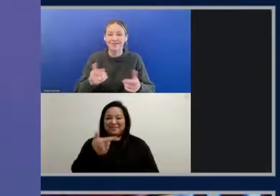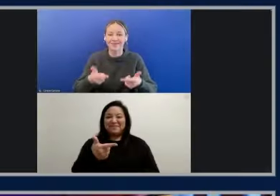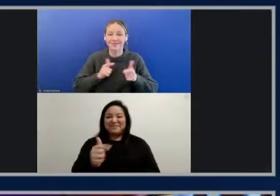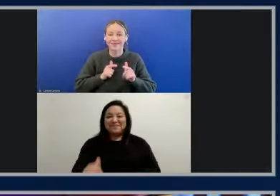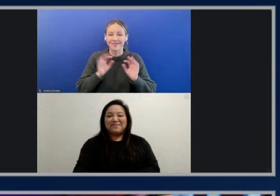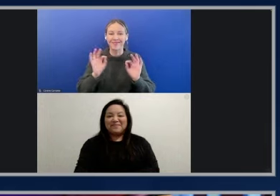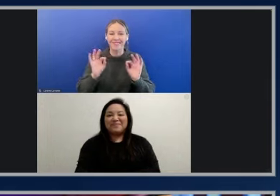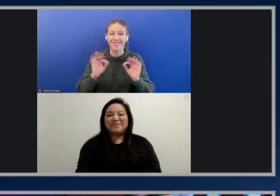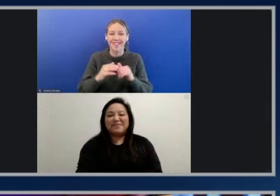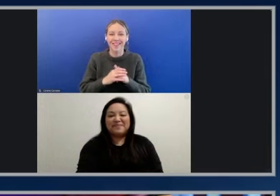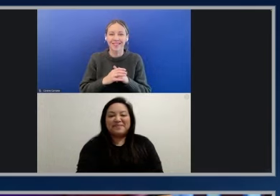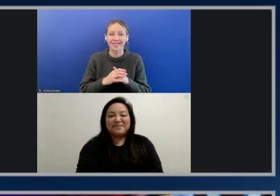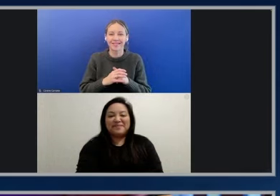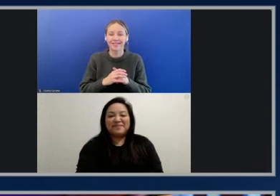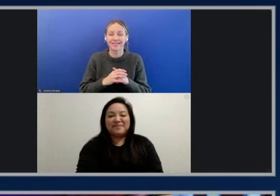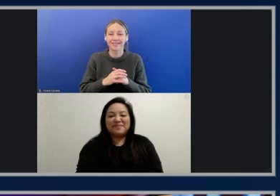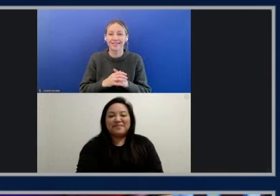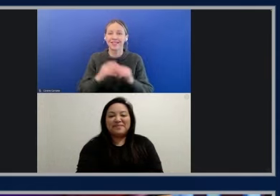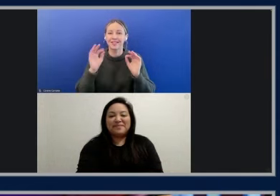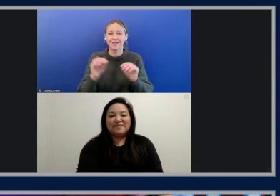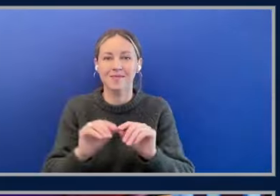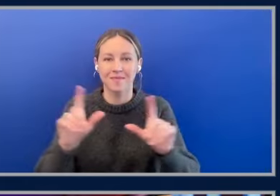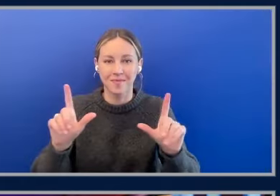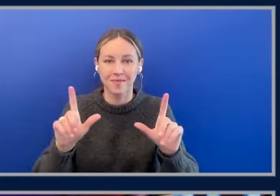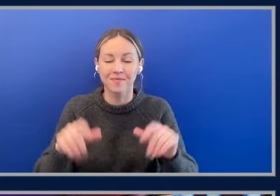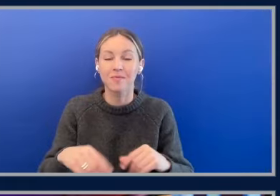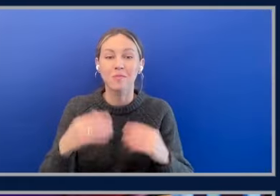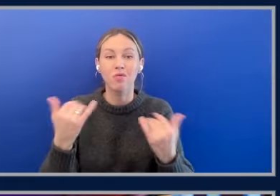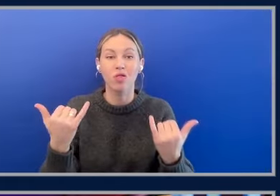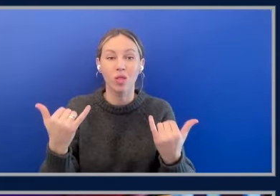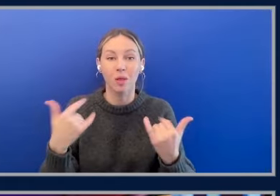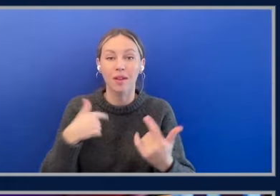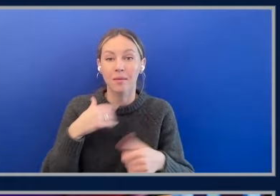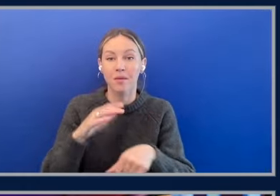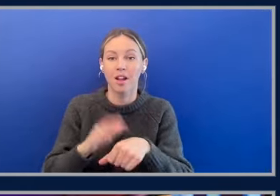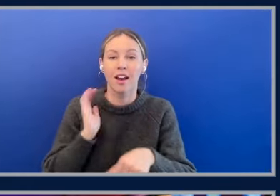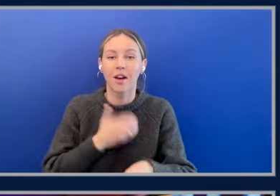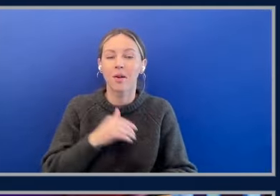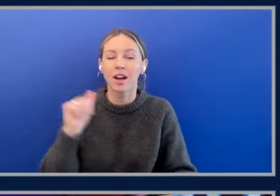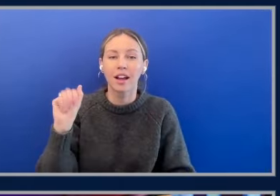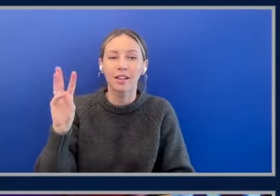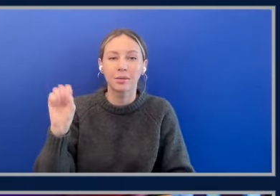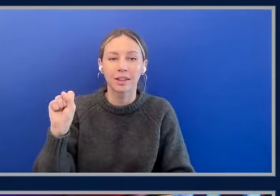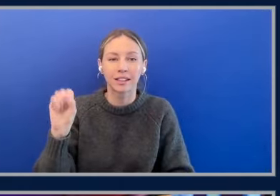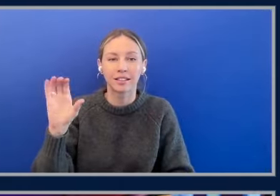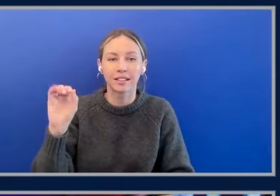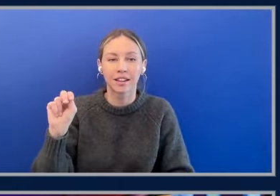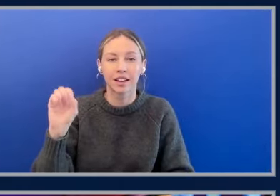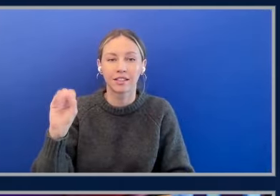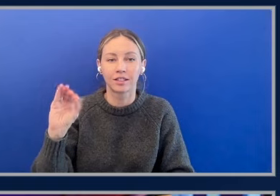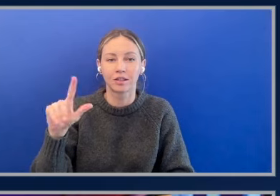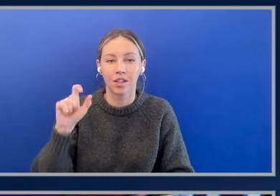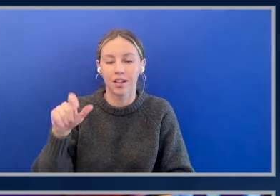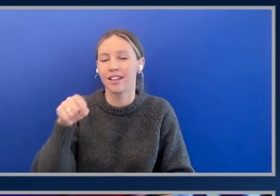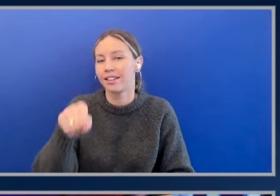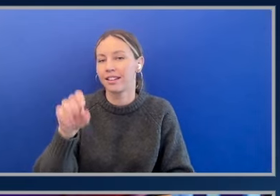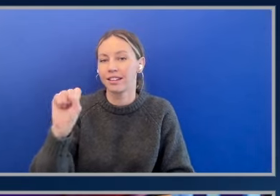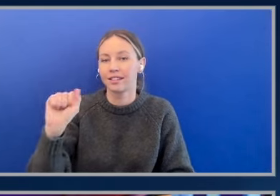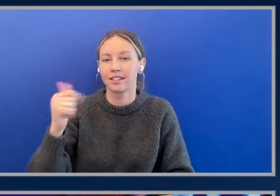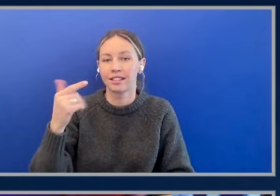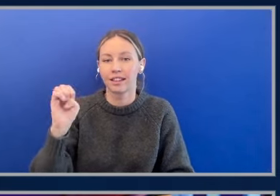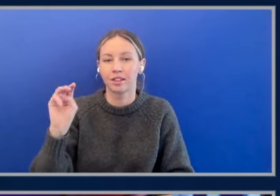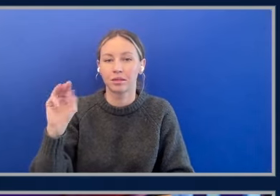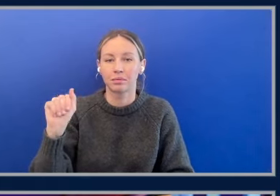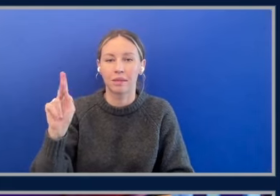Look. Great. I am on the AWS console here on the Amazon SageMaker AI landing